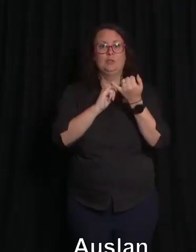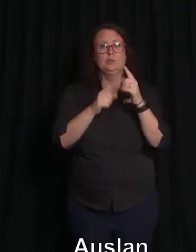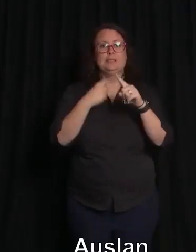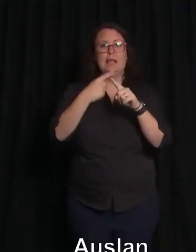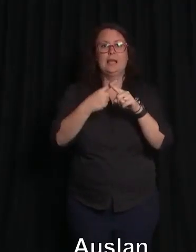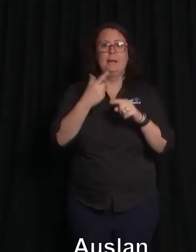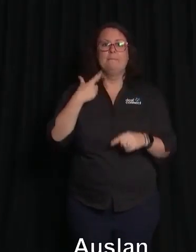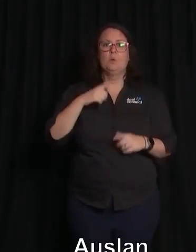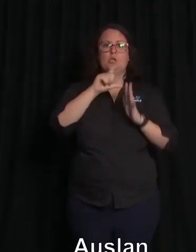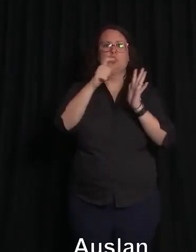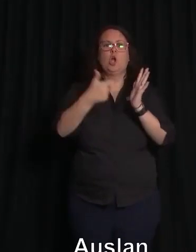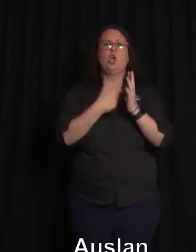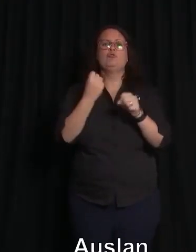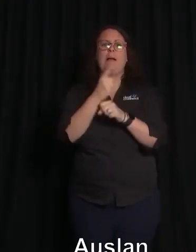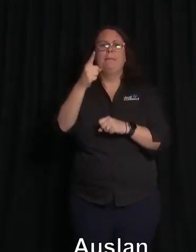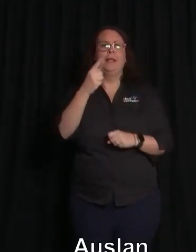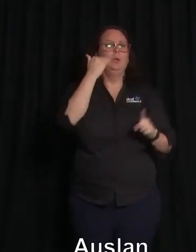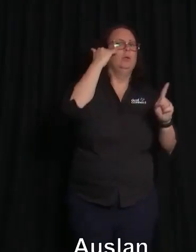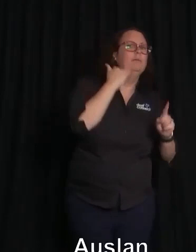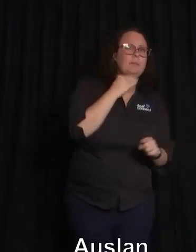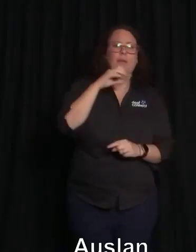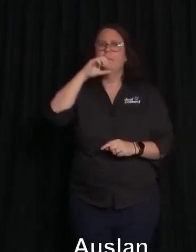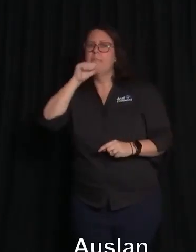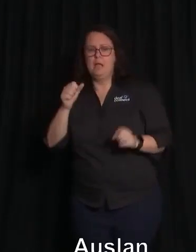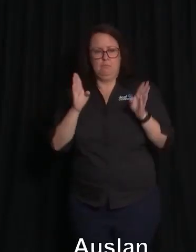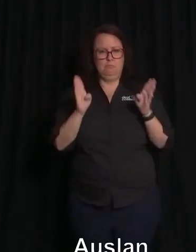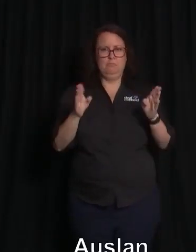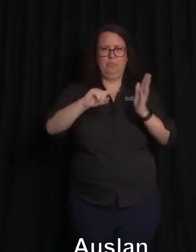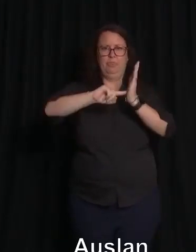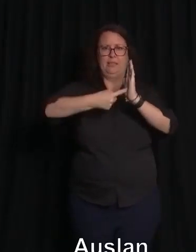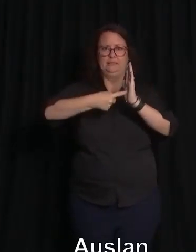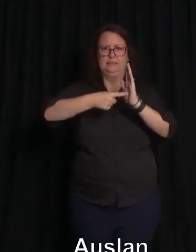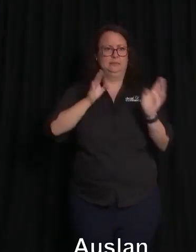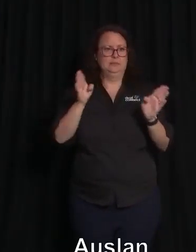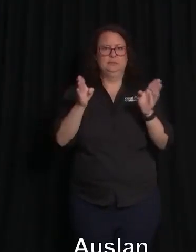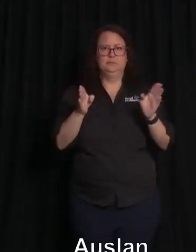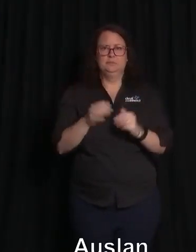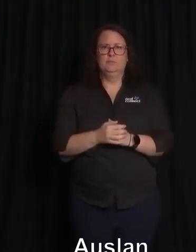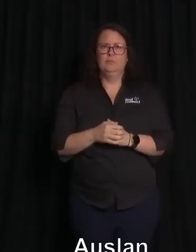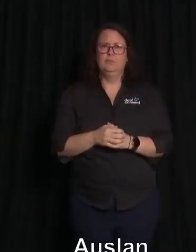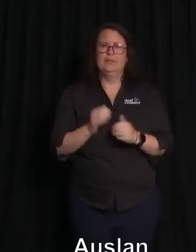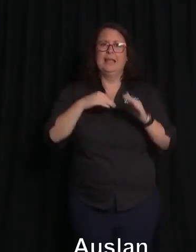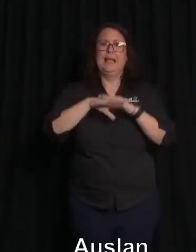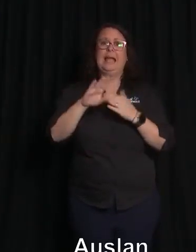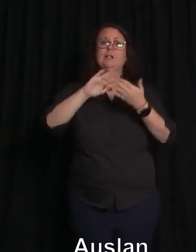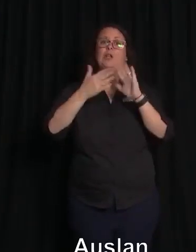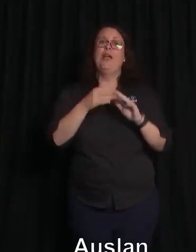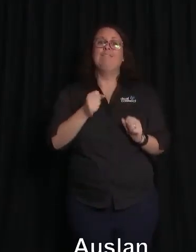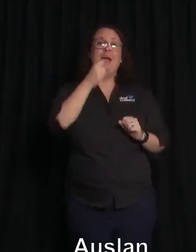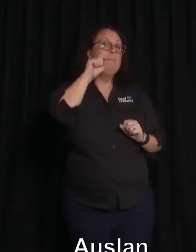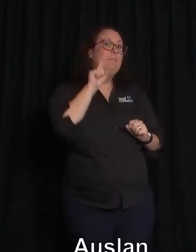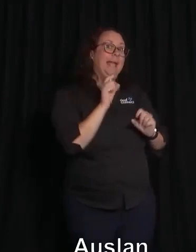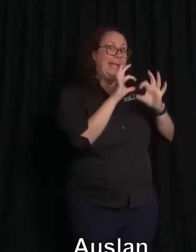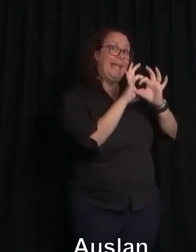they're trying to fit these neat little boxes of sex binaries. Like, you know, in society we have this pink box, you're a girl, and we